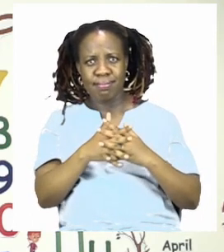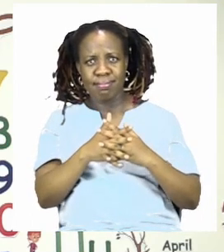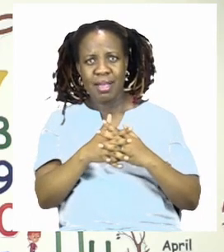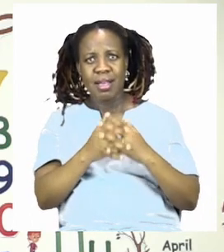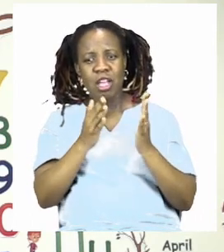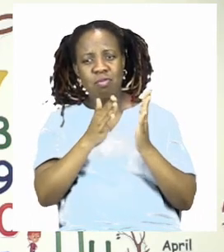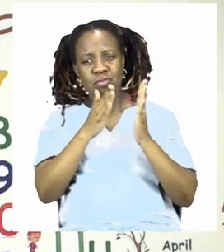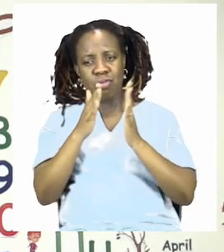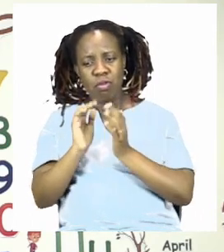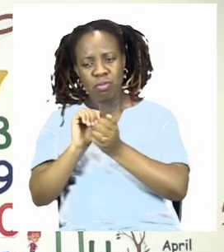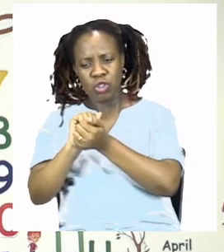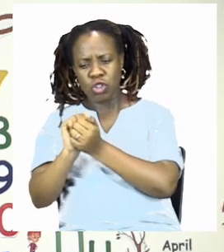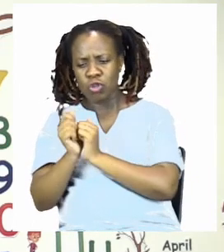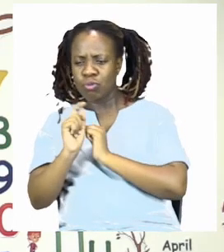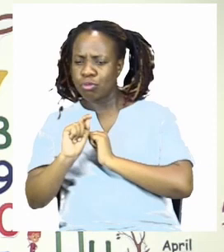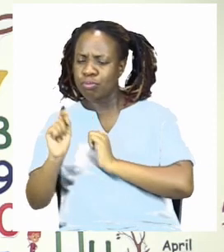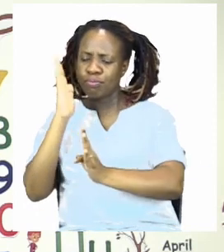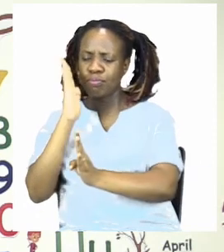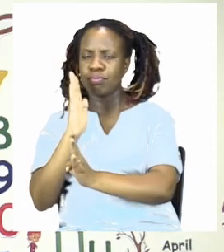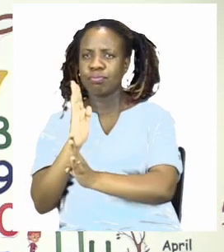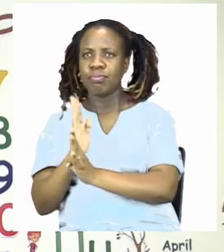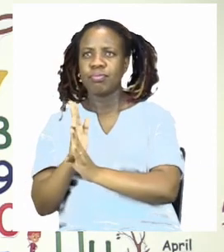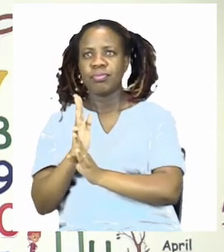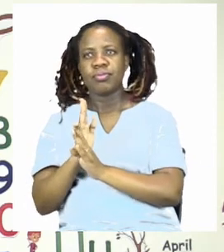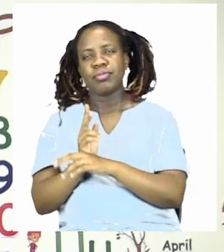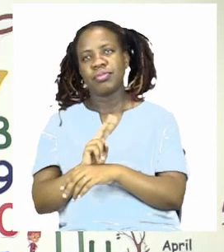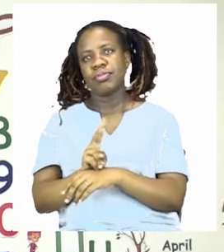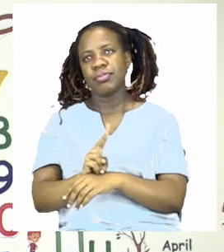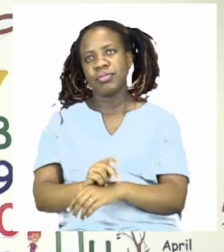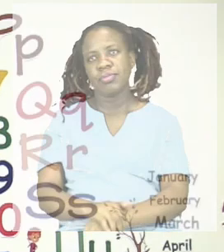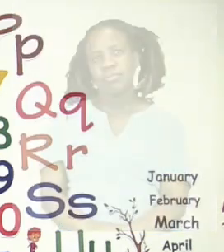I'm going to leave you to it, and I'll see you shortly after this break.